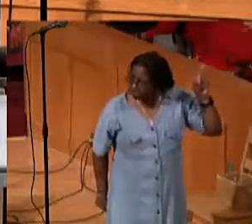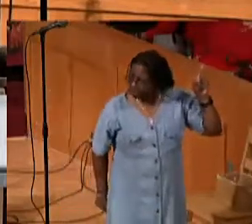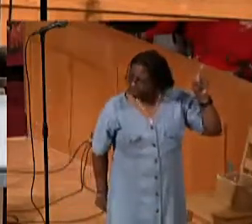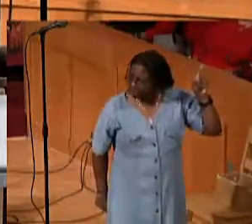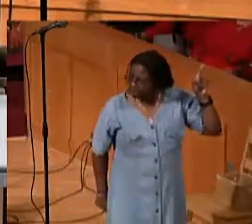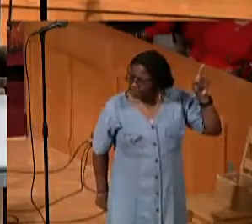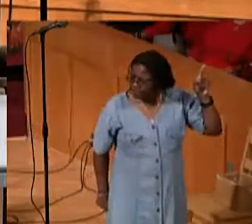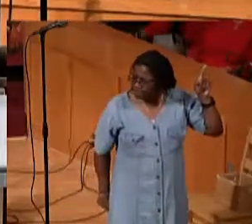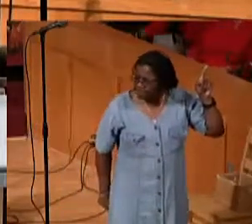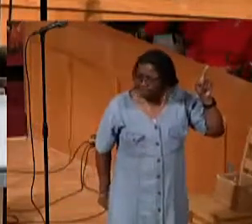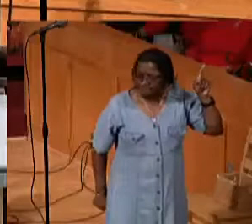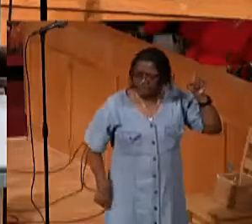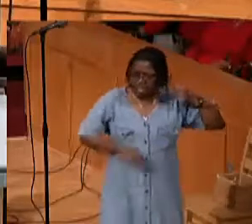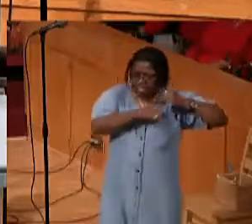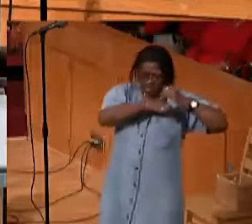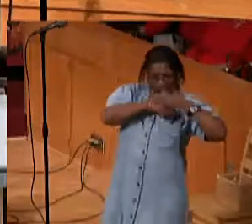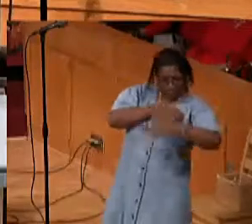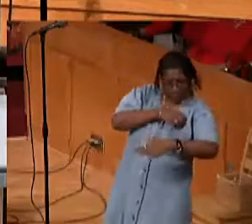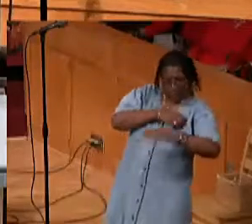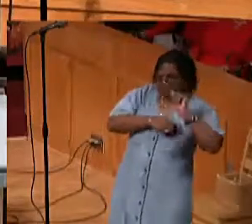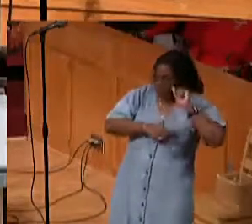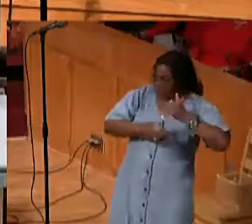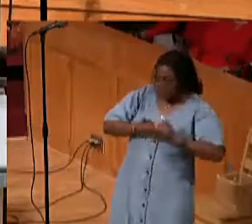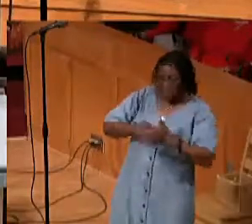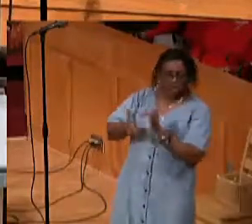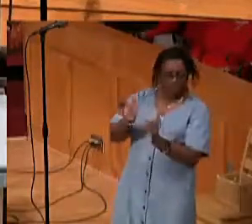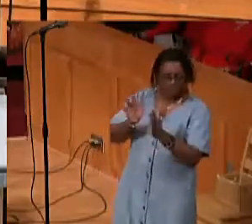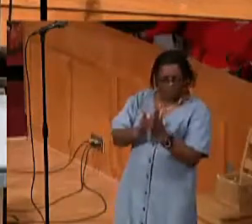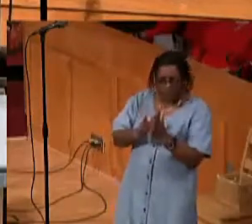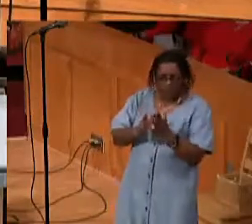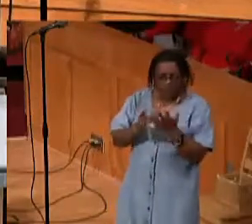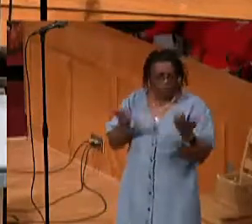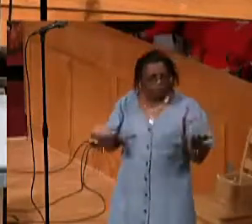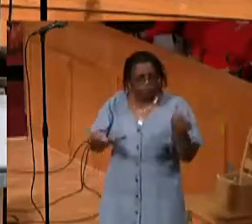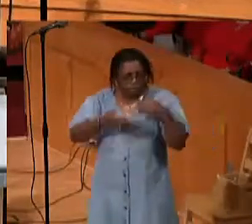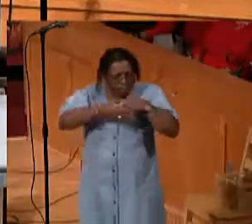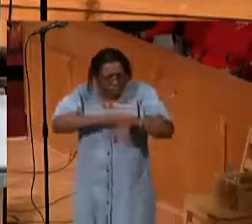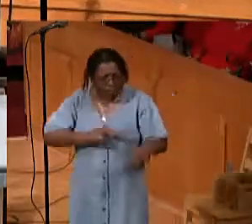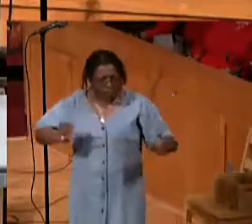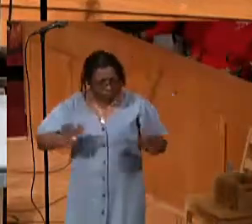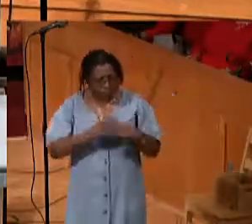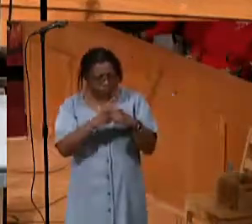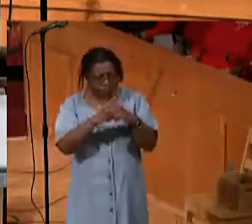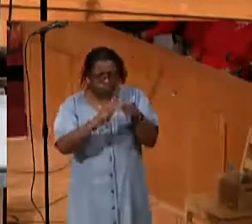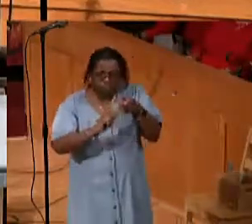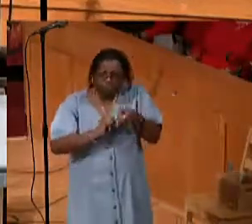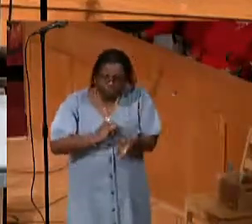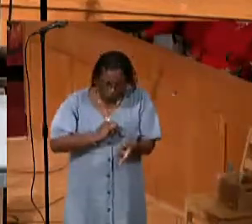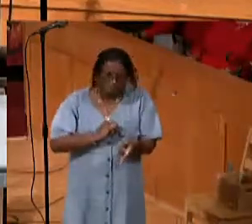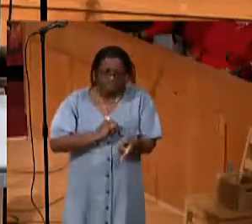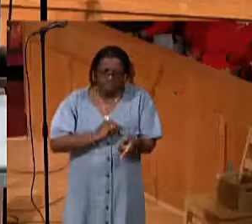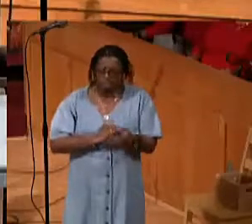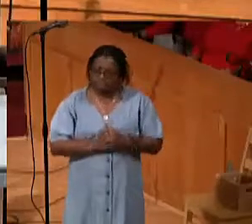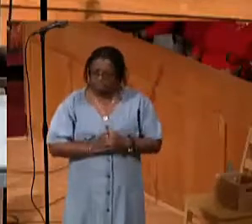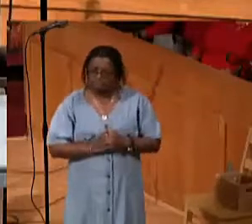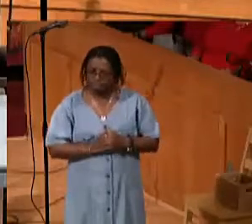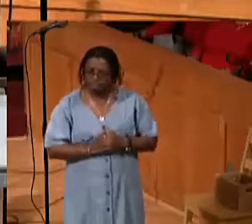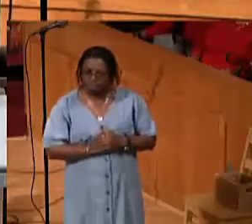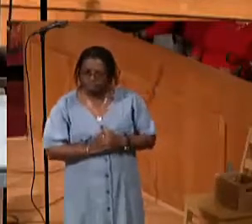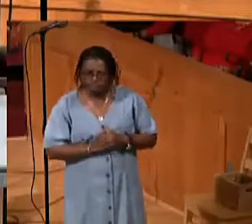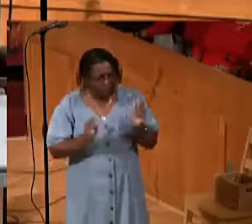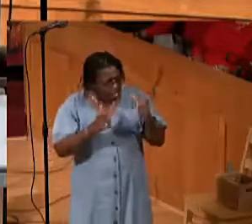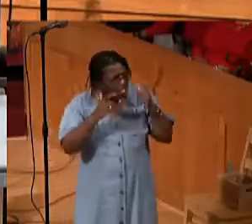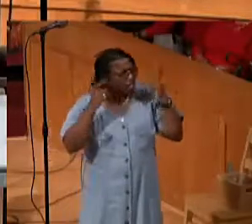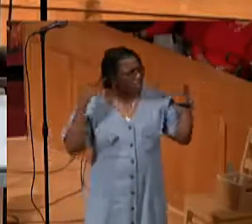That sent his son to be born in a manger. Enlarge him. Enlarge